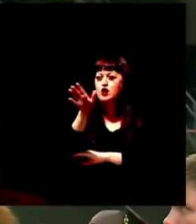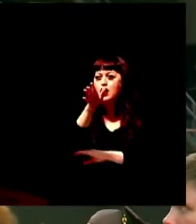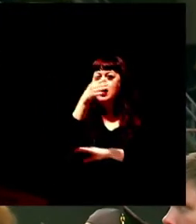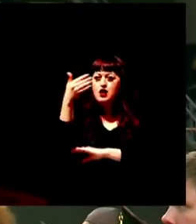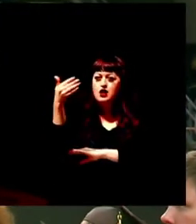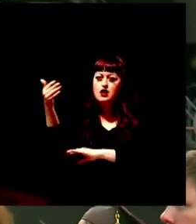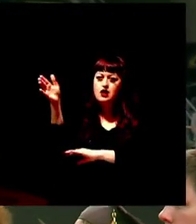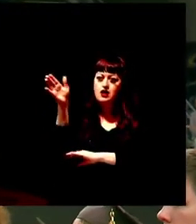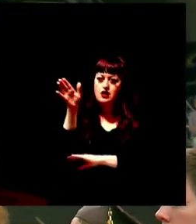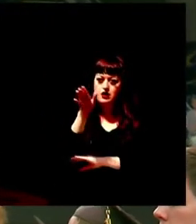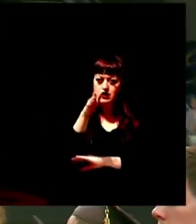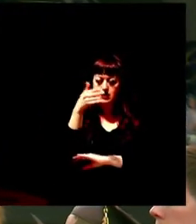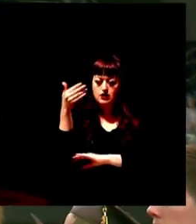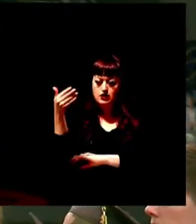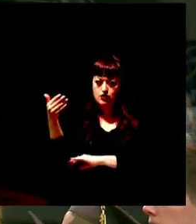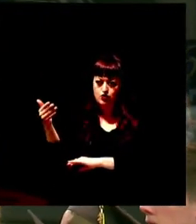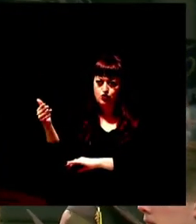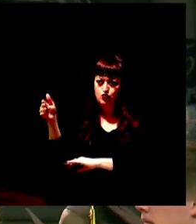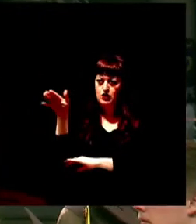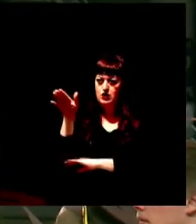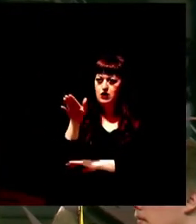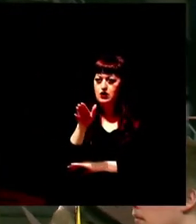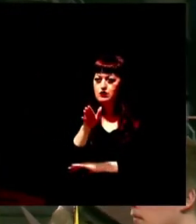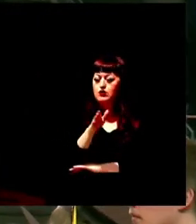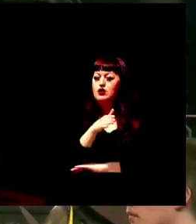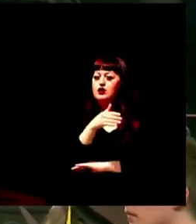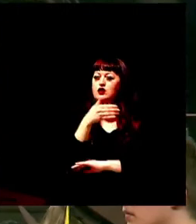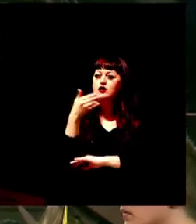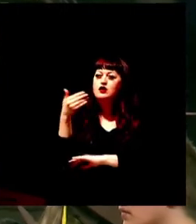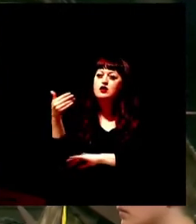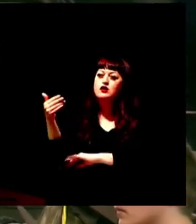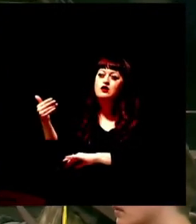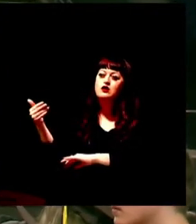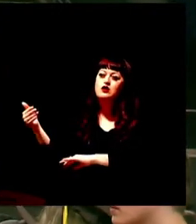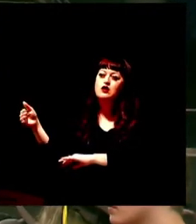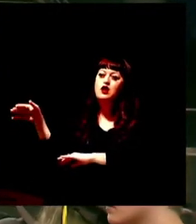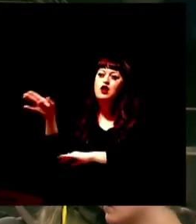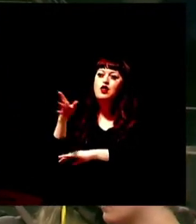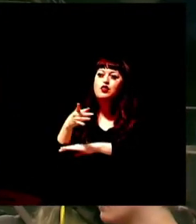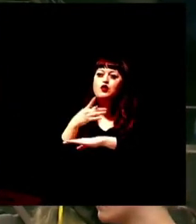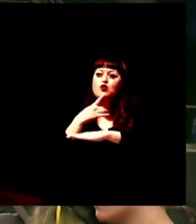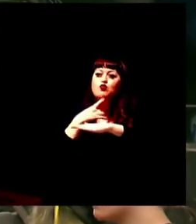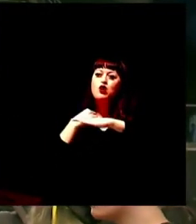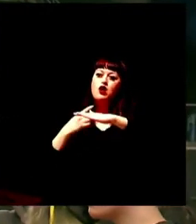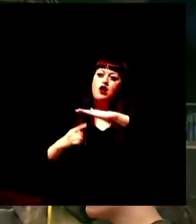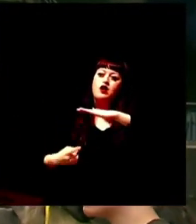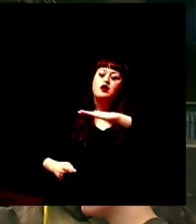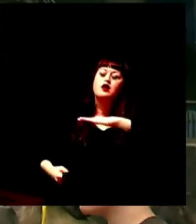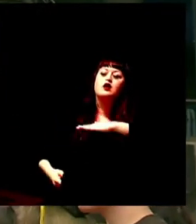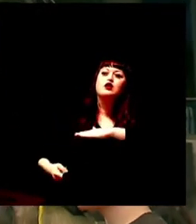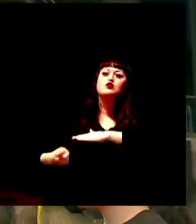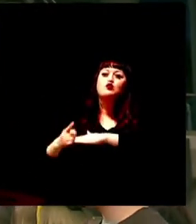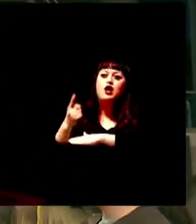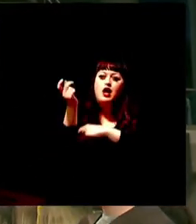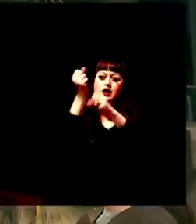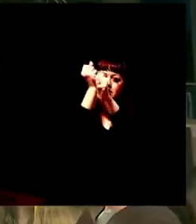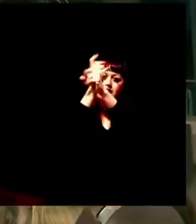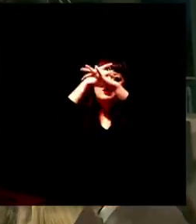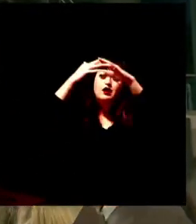so gallantly streaming. And the